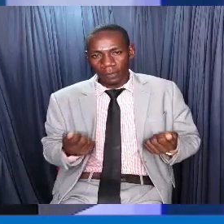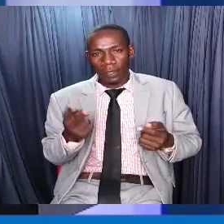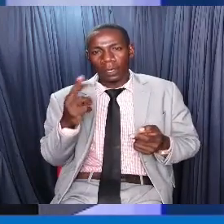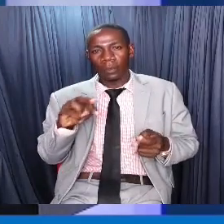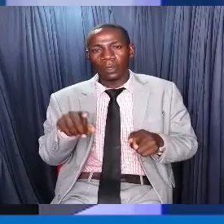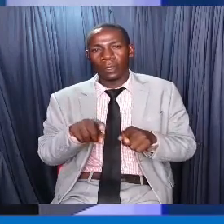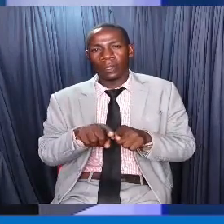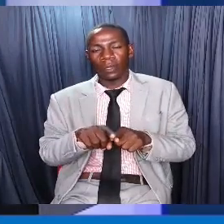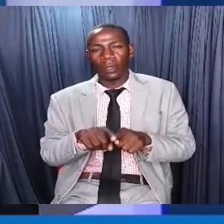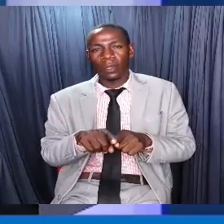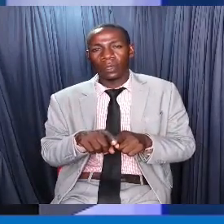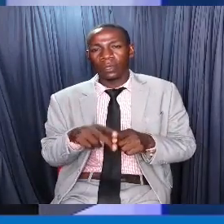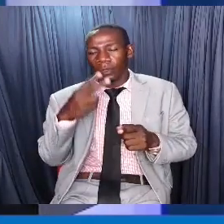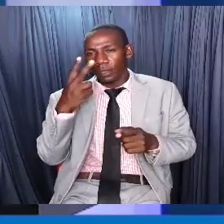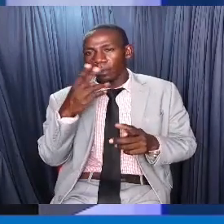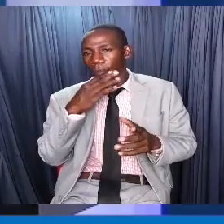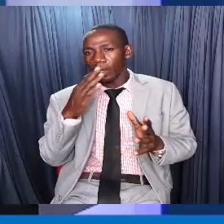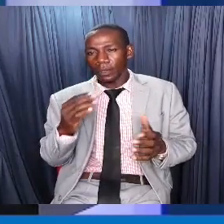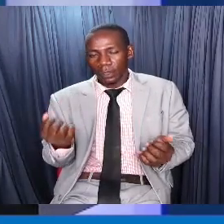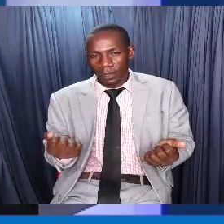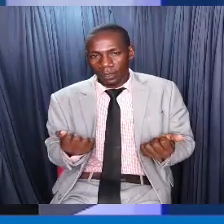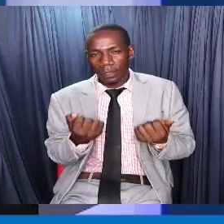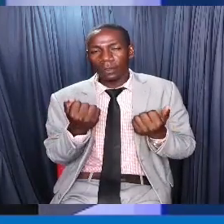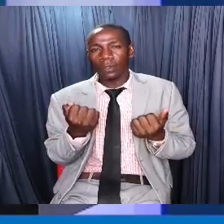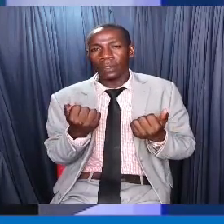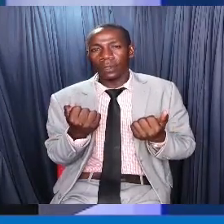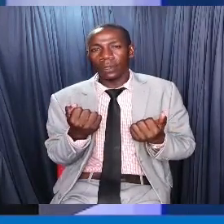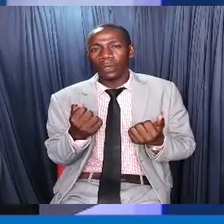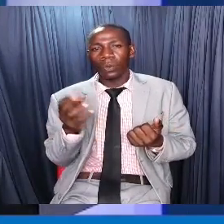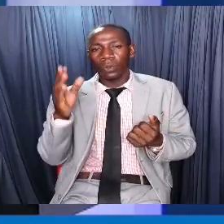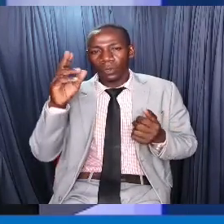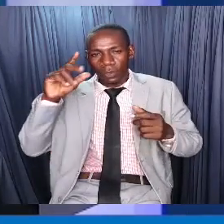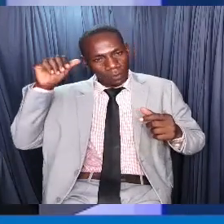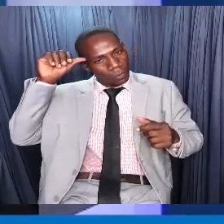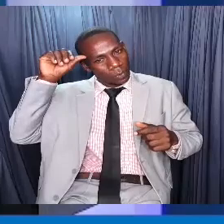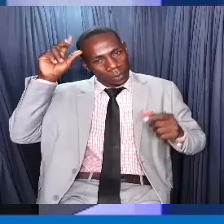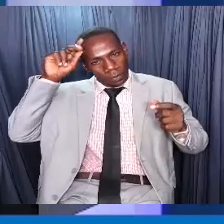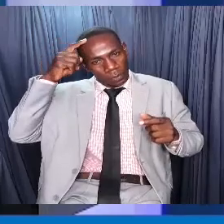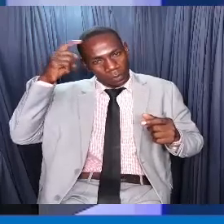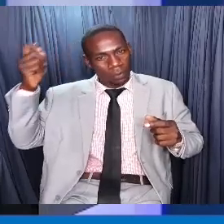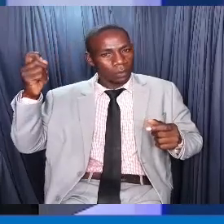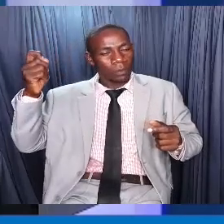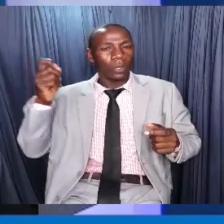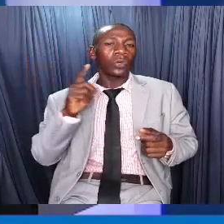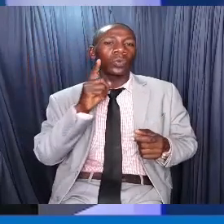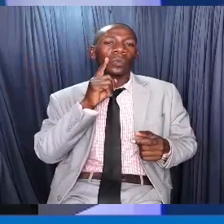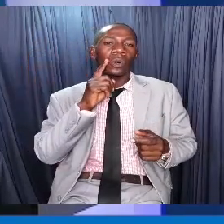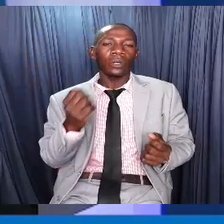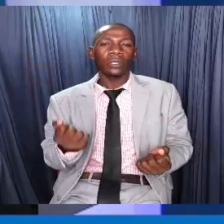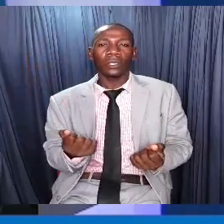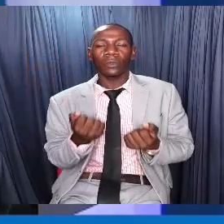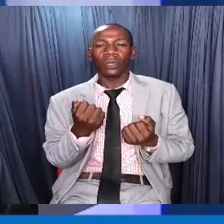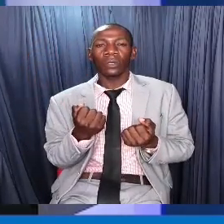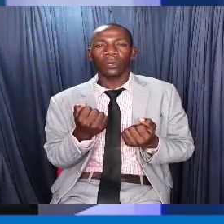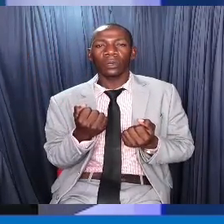save them too. So you see, instantly, once saved. One was so obstinate. At times you hear tomorrow